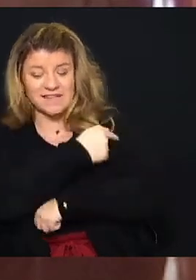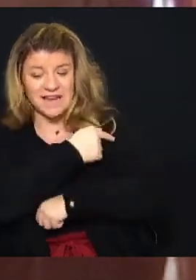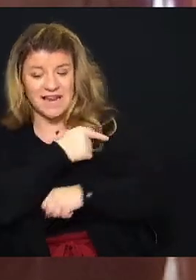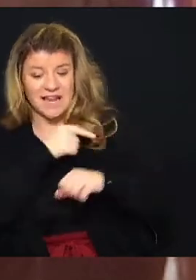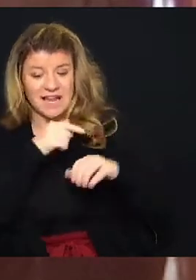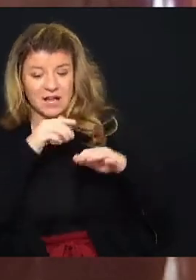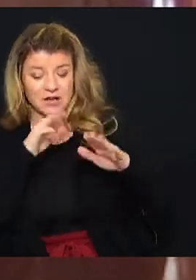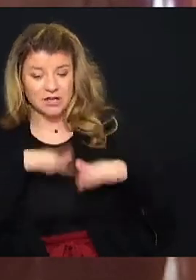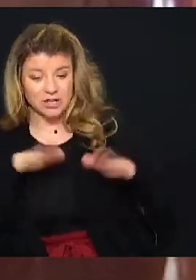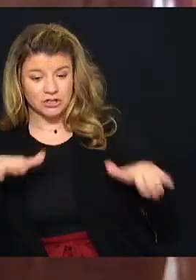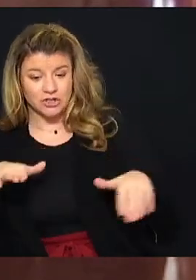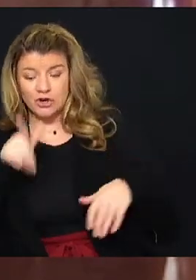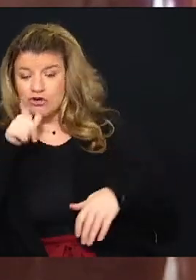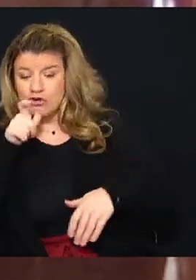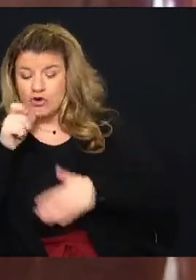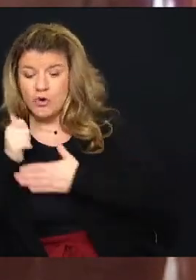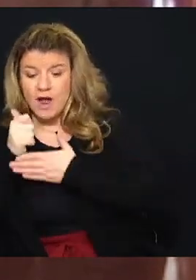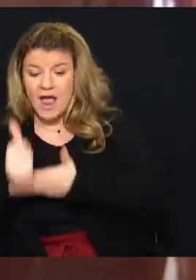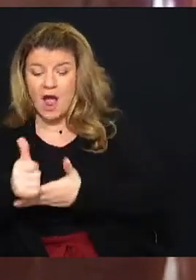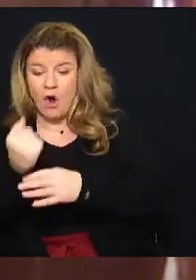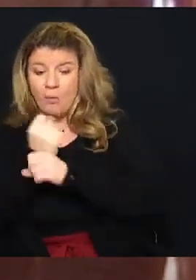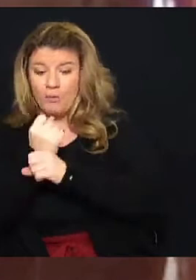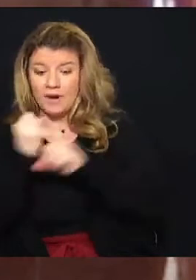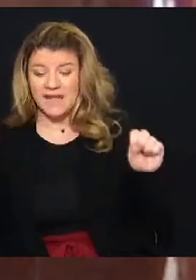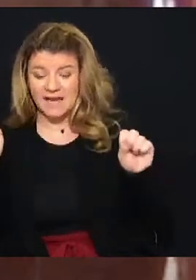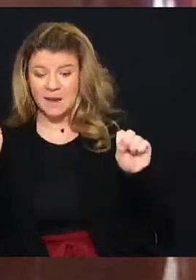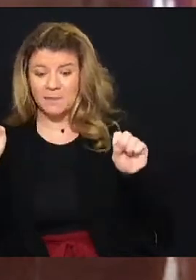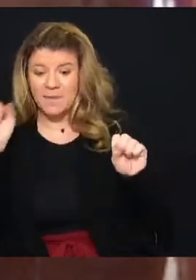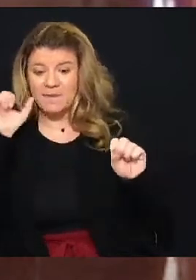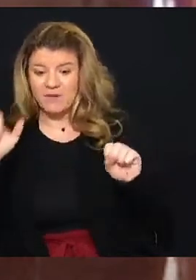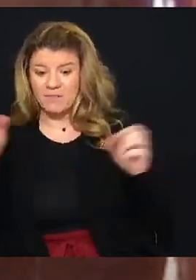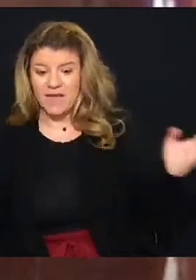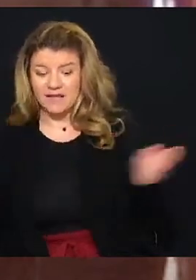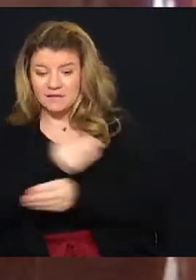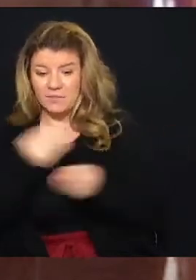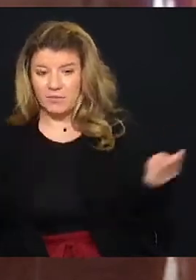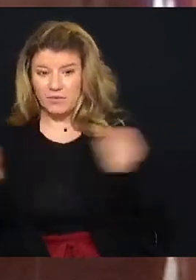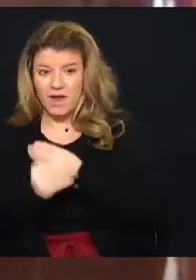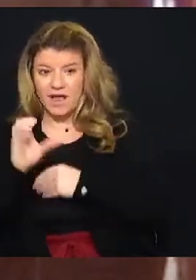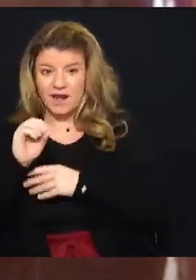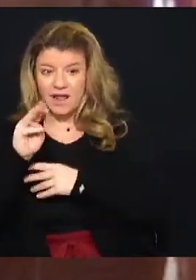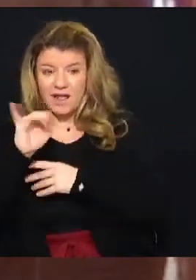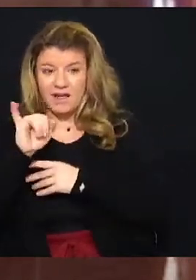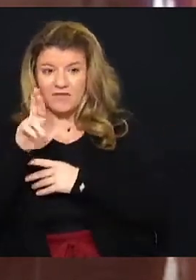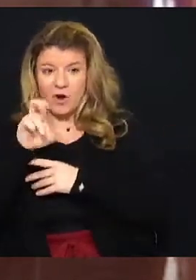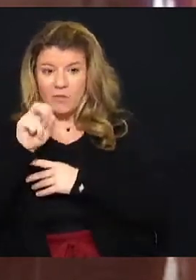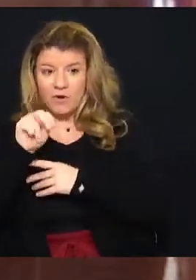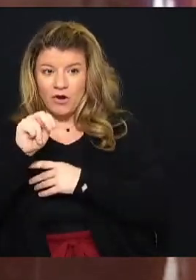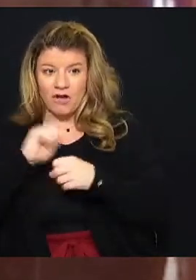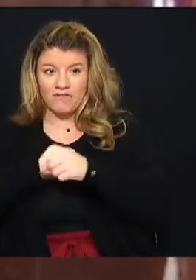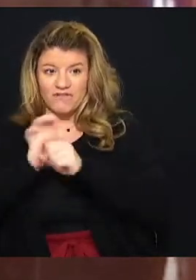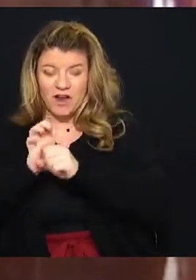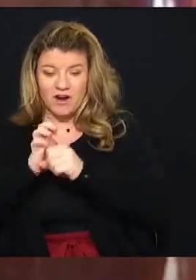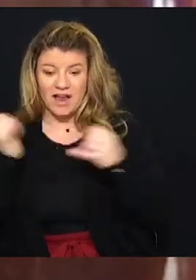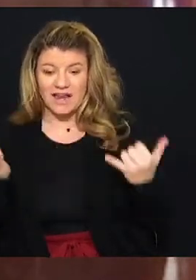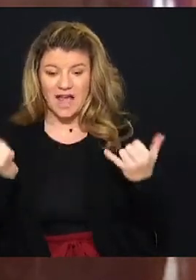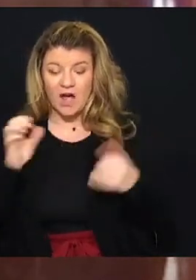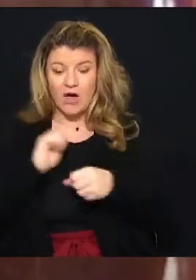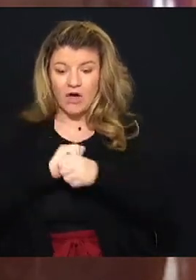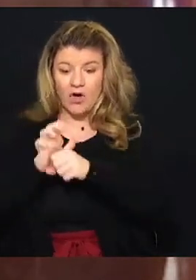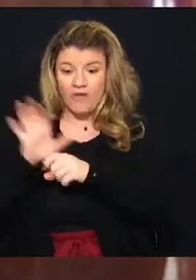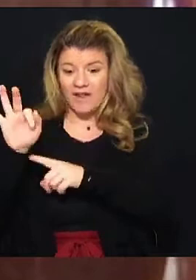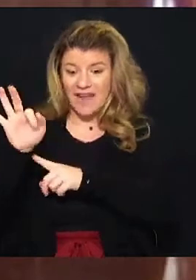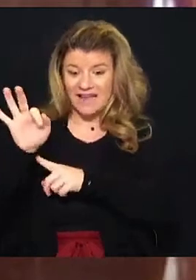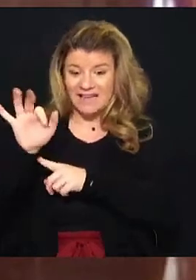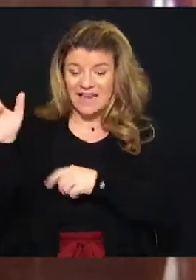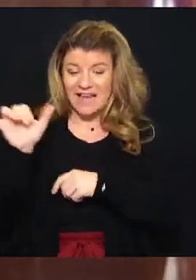to help protect them from the spread of the Omicron variant and COVID-19 in West Virginia. As the governor said,